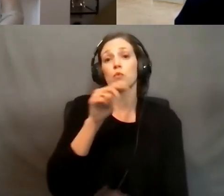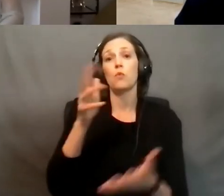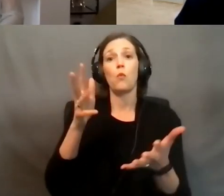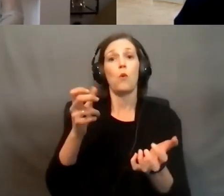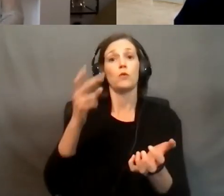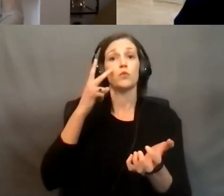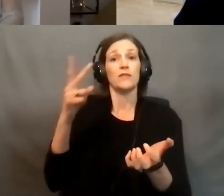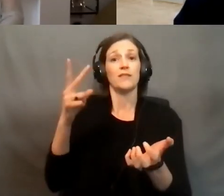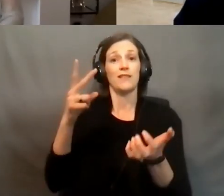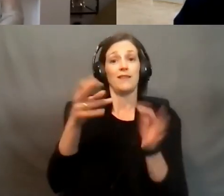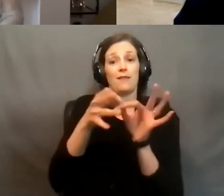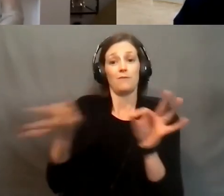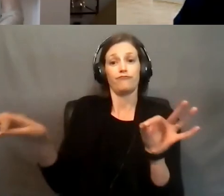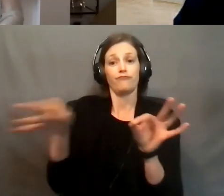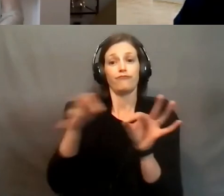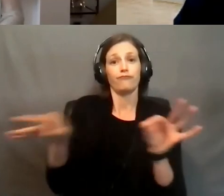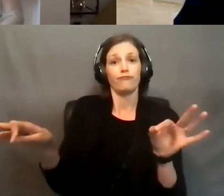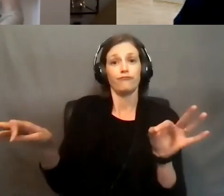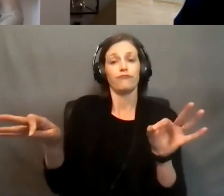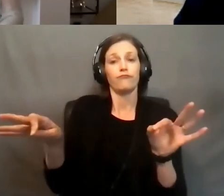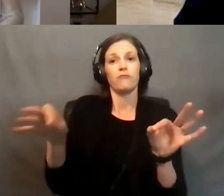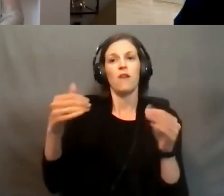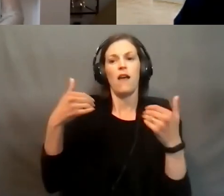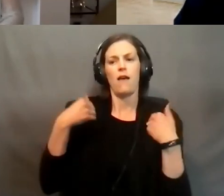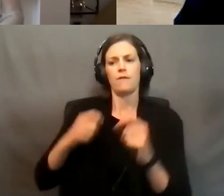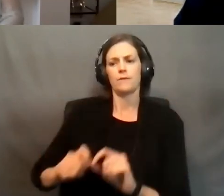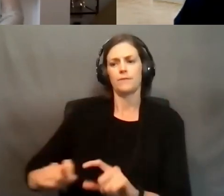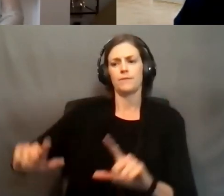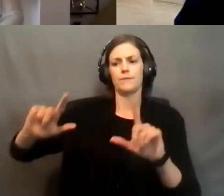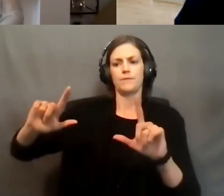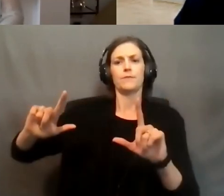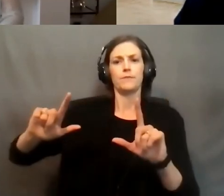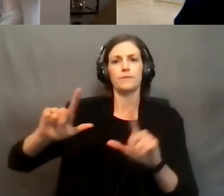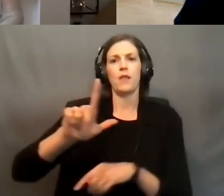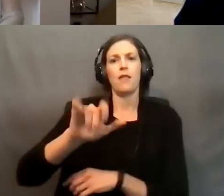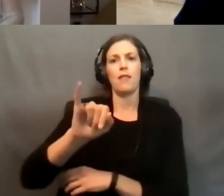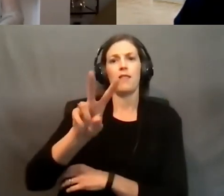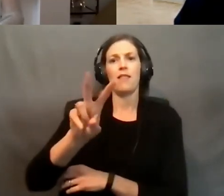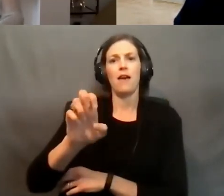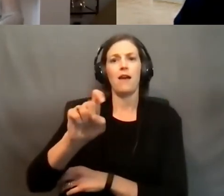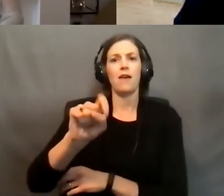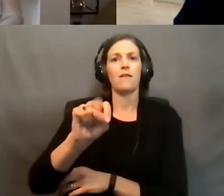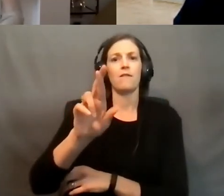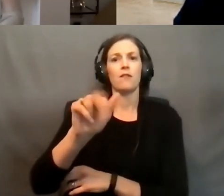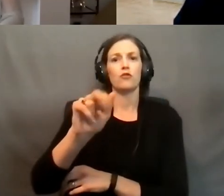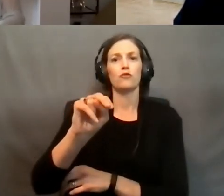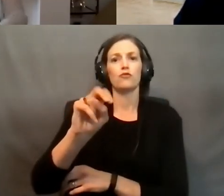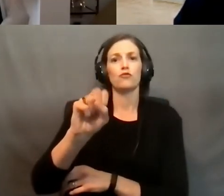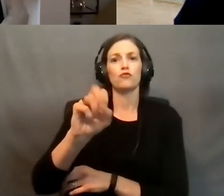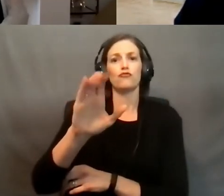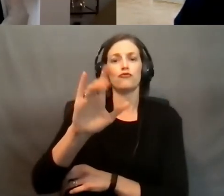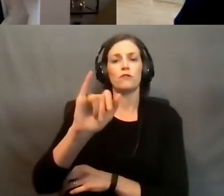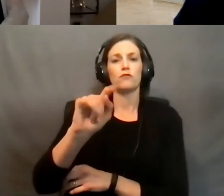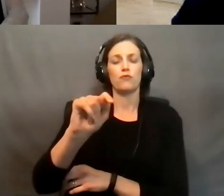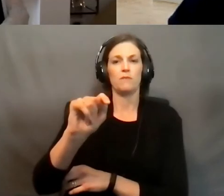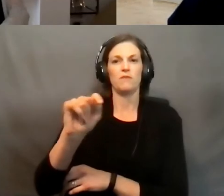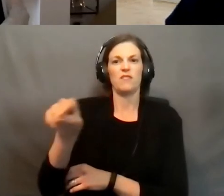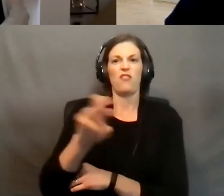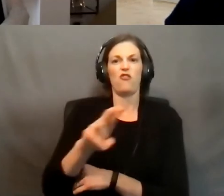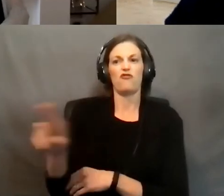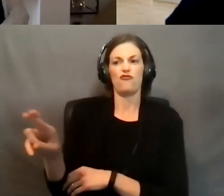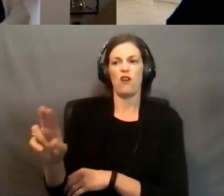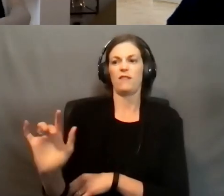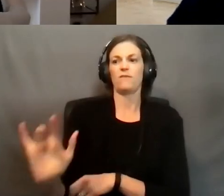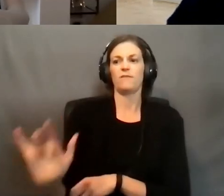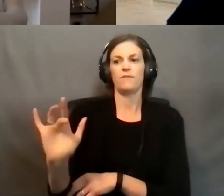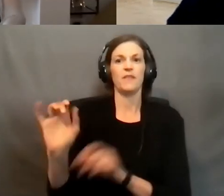words, there's a pull-up screen live transcript at the right-hand corner of the Zoom broadcast.